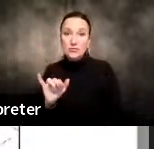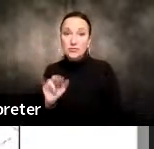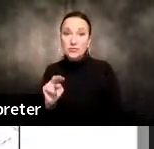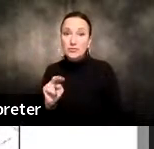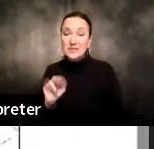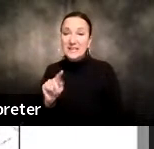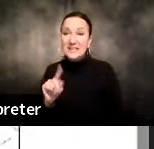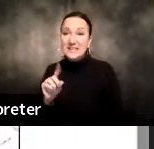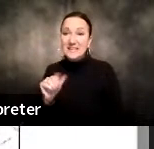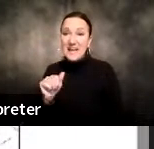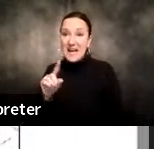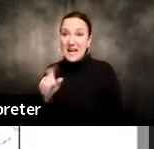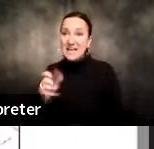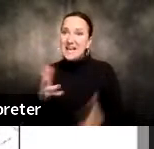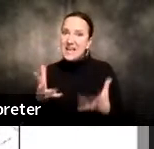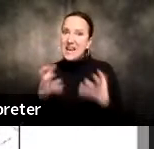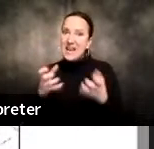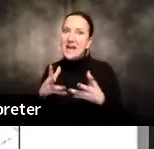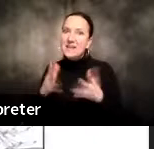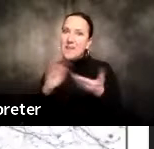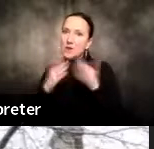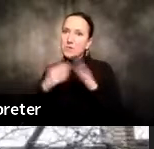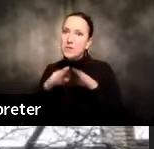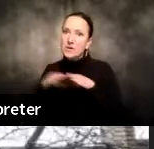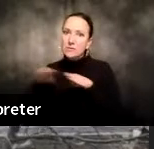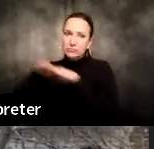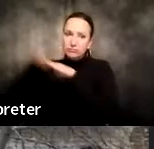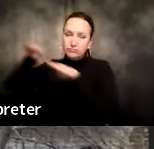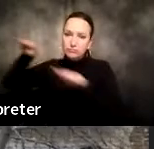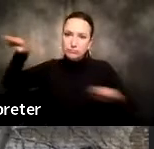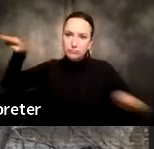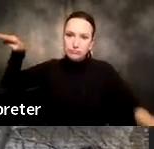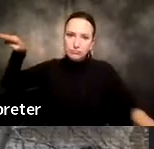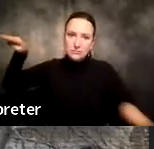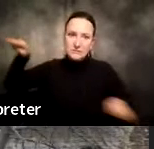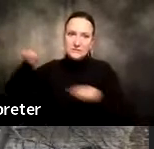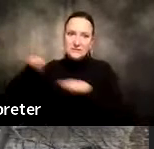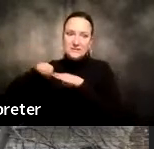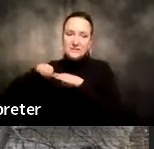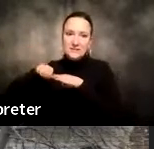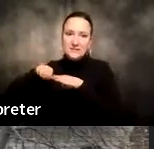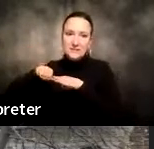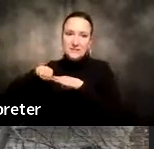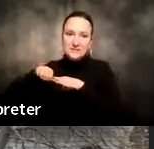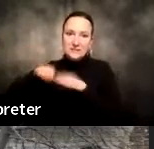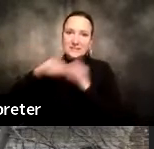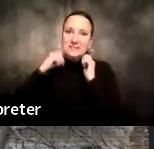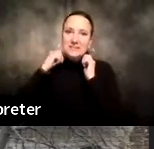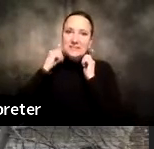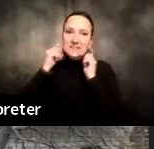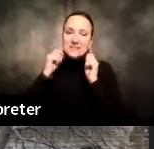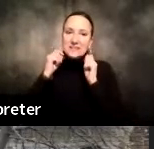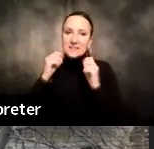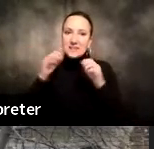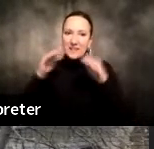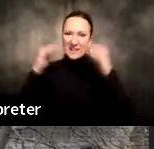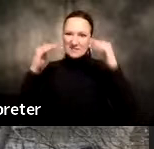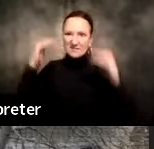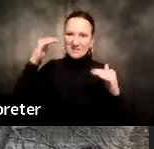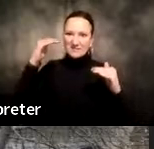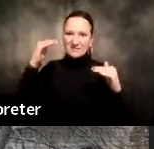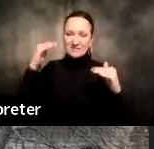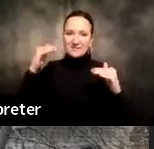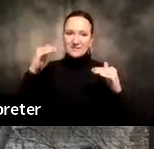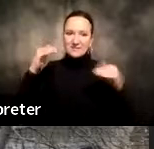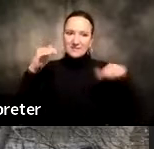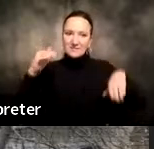house community feeling. Now his future neighbors in 1212 are just always going to look down on him. This is a substantial, this is 1,